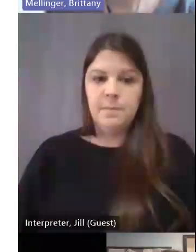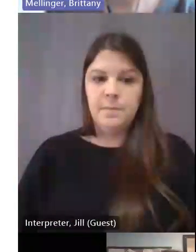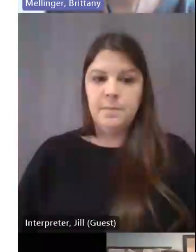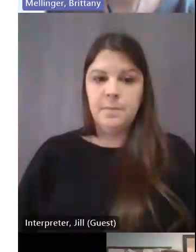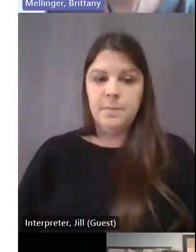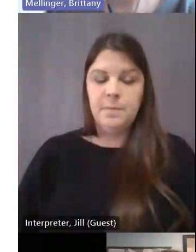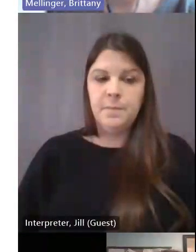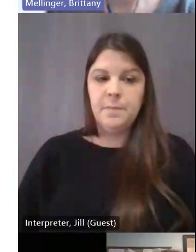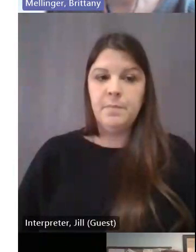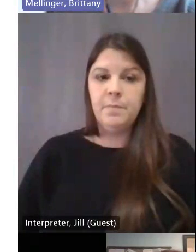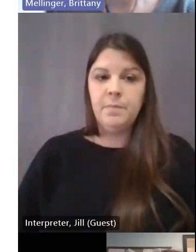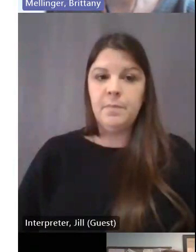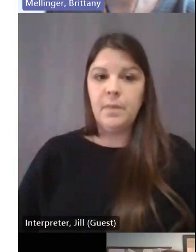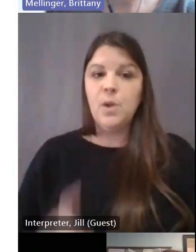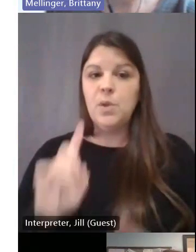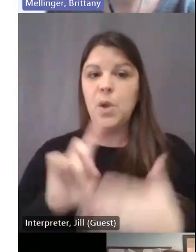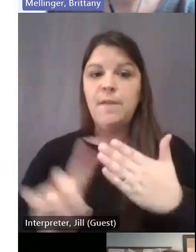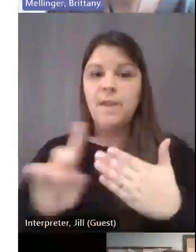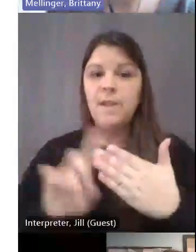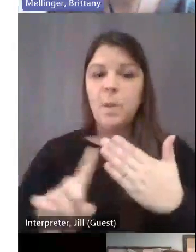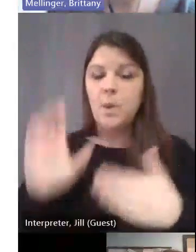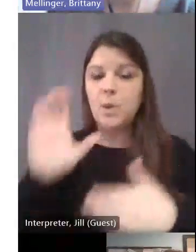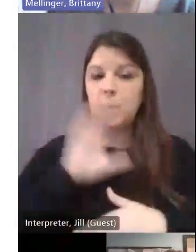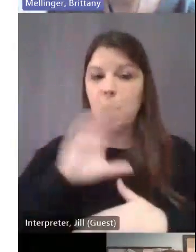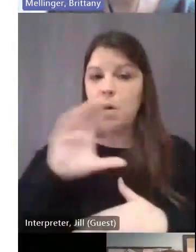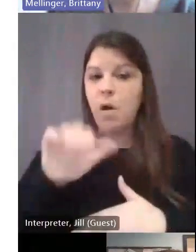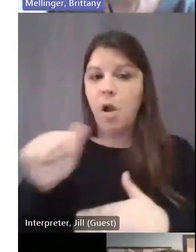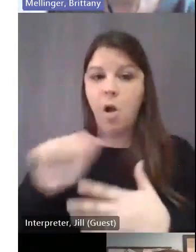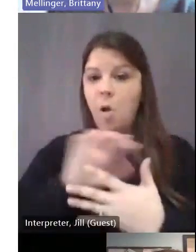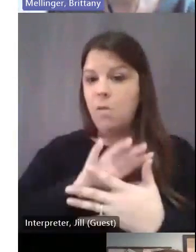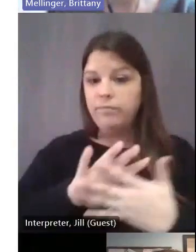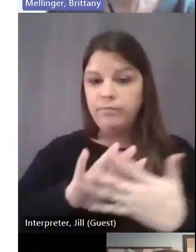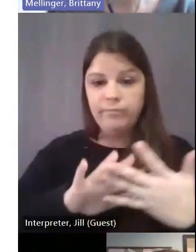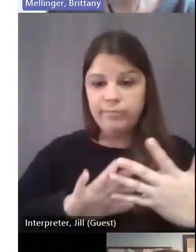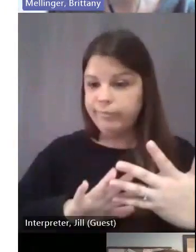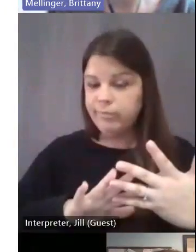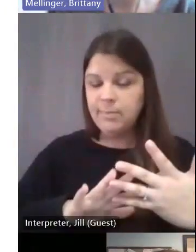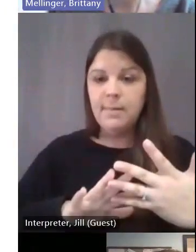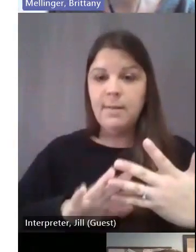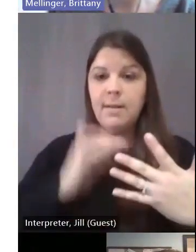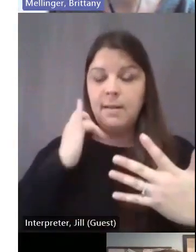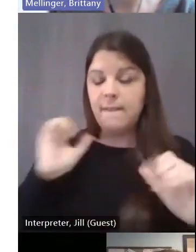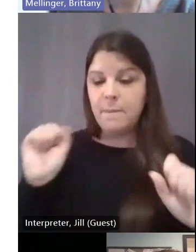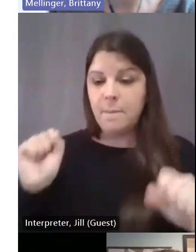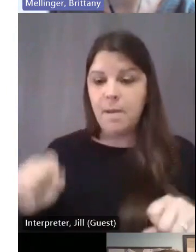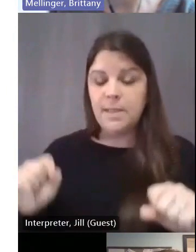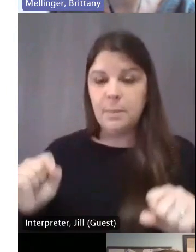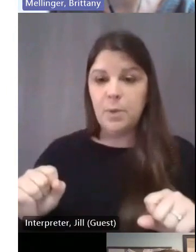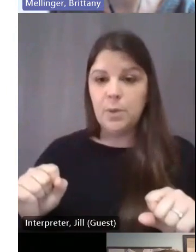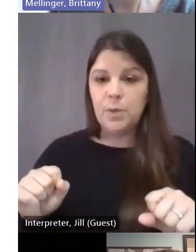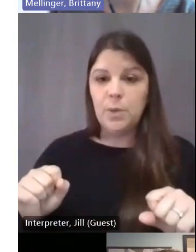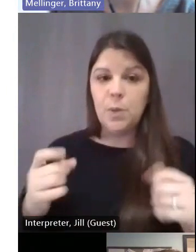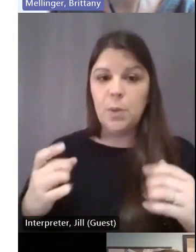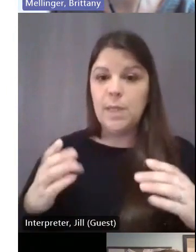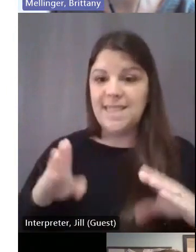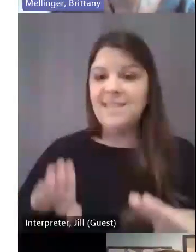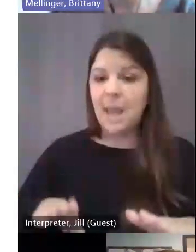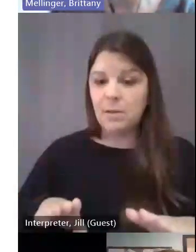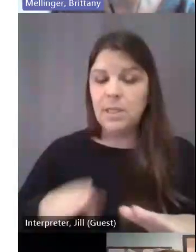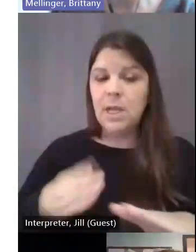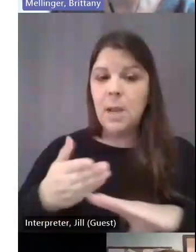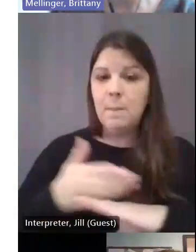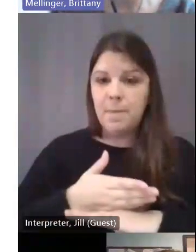So the investigator will explore at every point in the process if it's possible to settle the case before coming